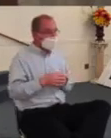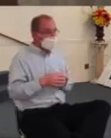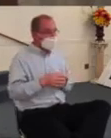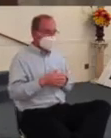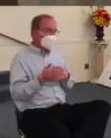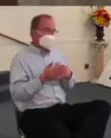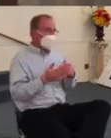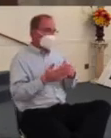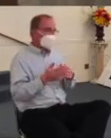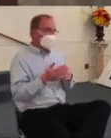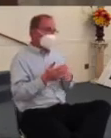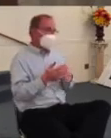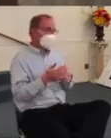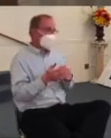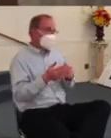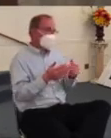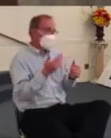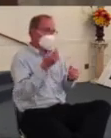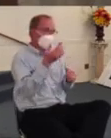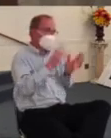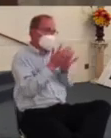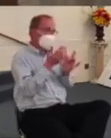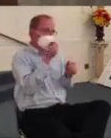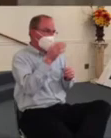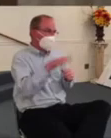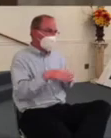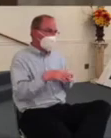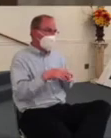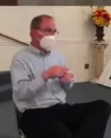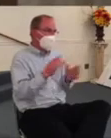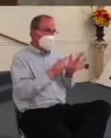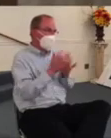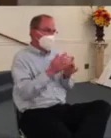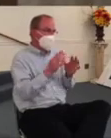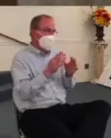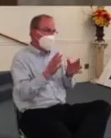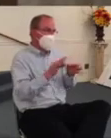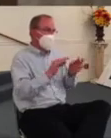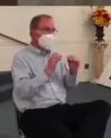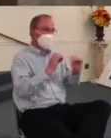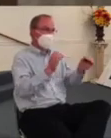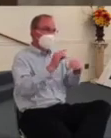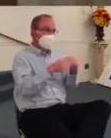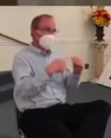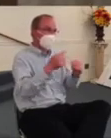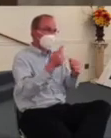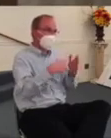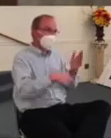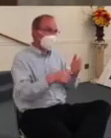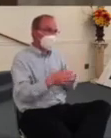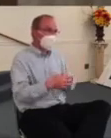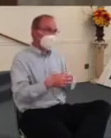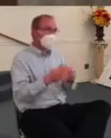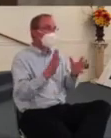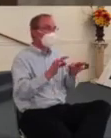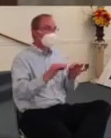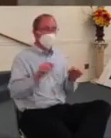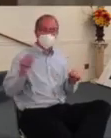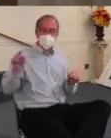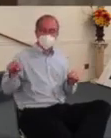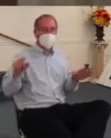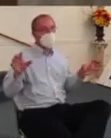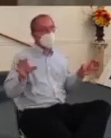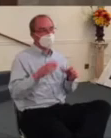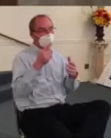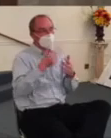anything about the cost. What he said was, she's done what she could do. Think about that in